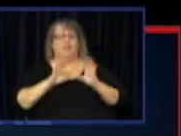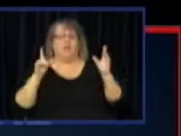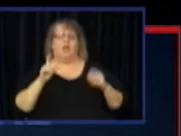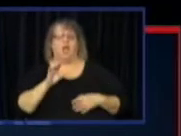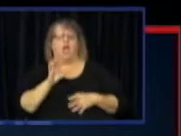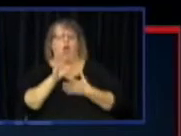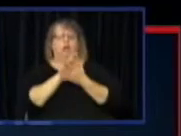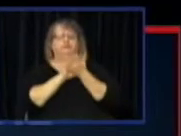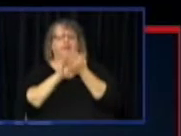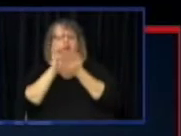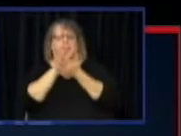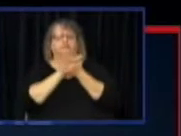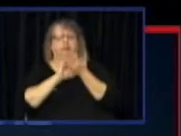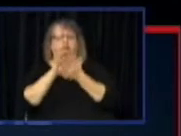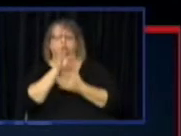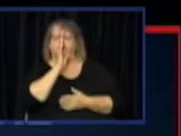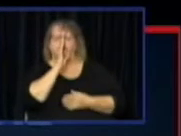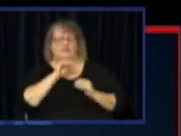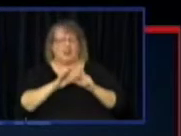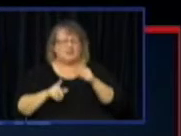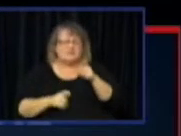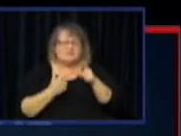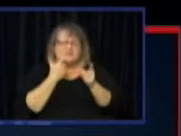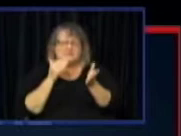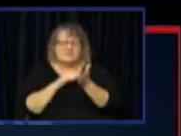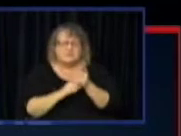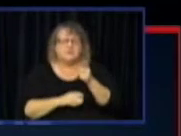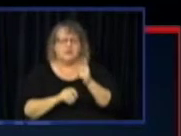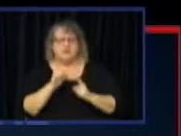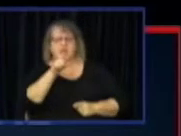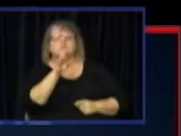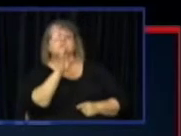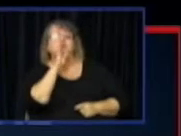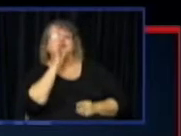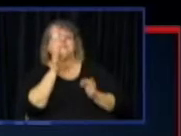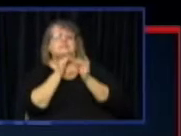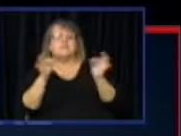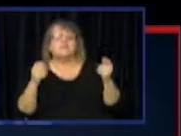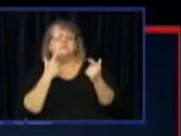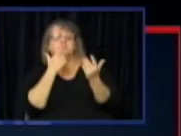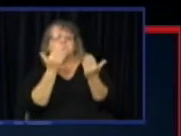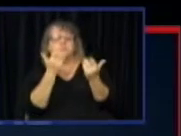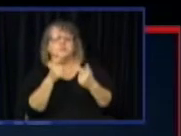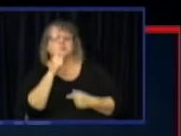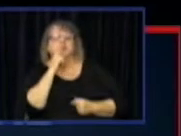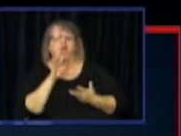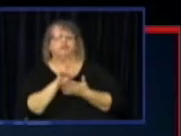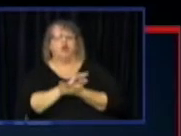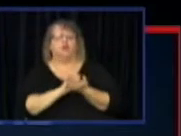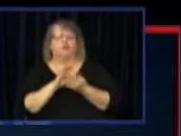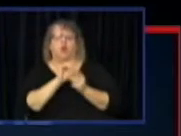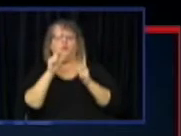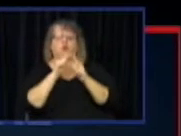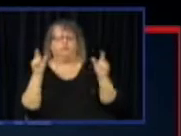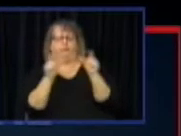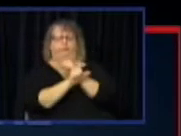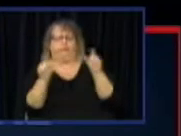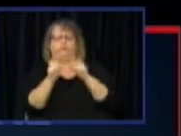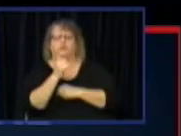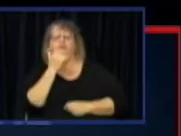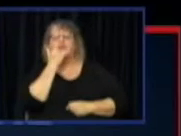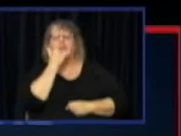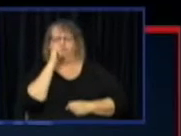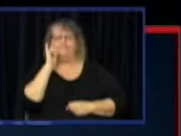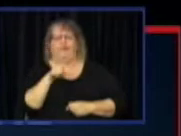garbled speech that doesn't make sense. So you should ask the person to try to say something. That's correct. So for the